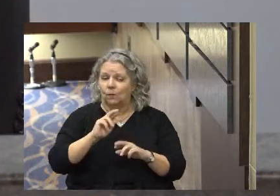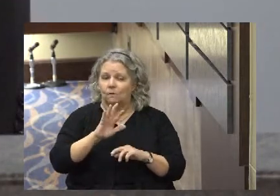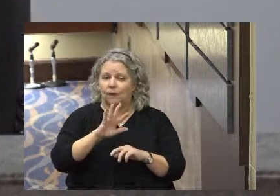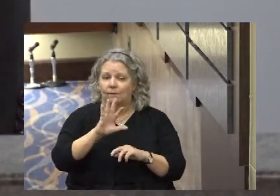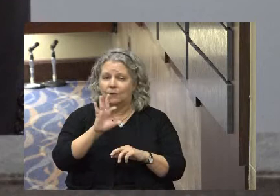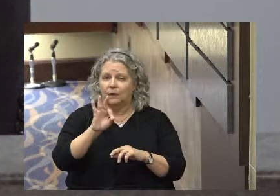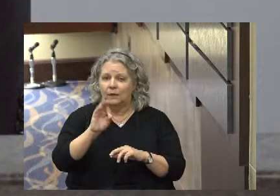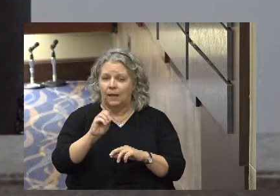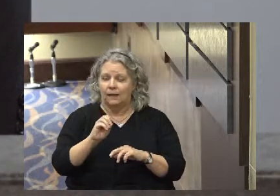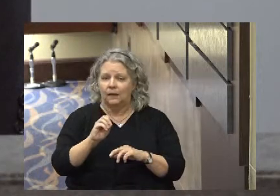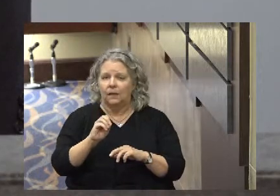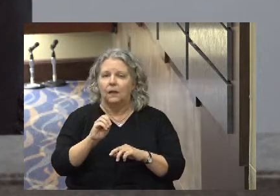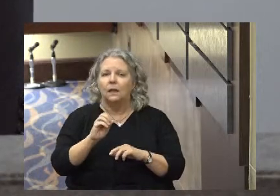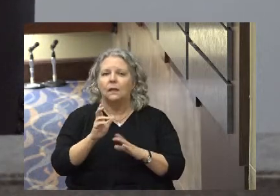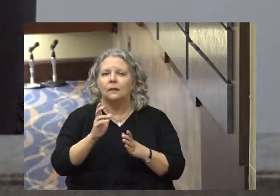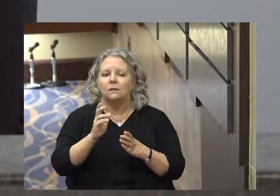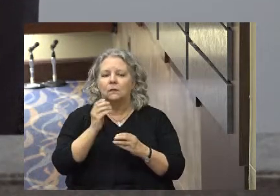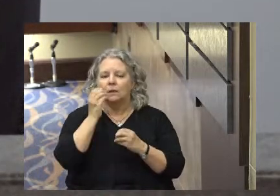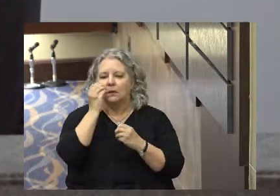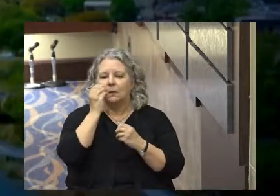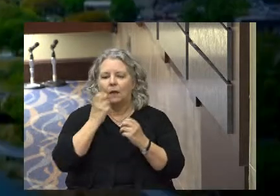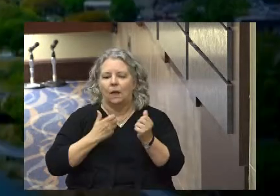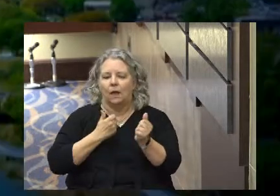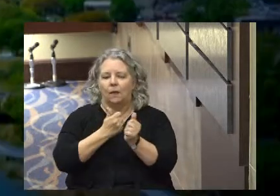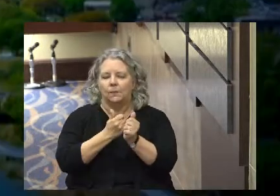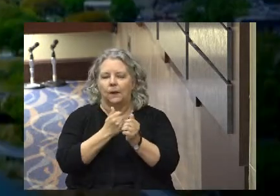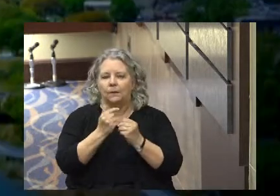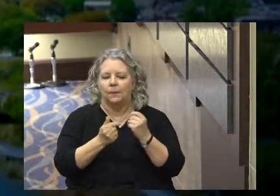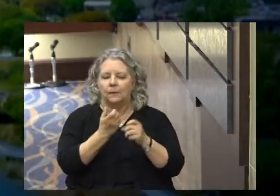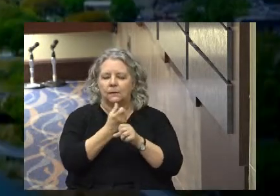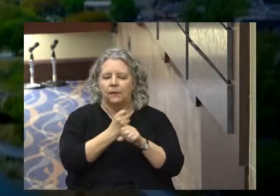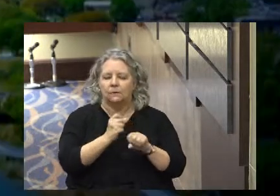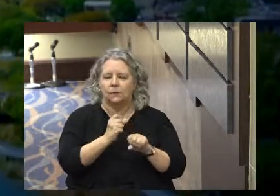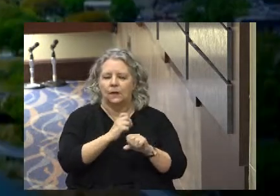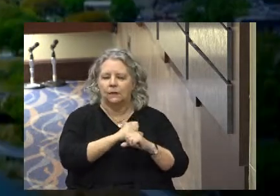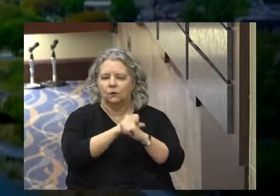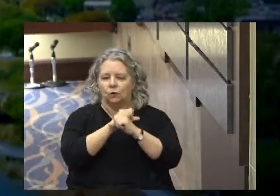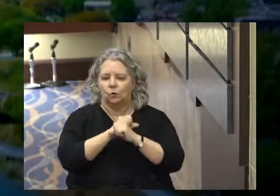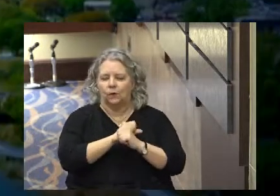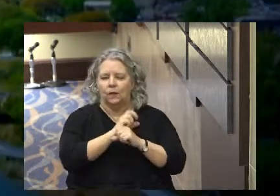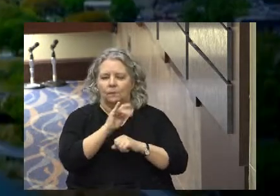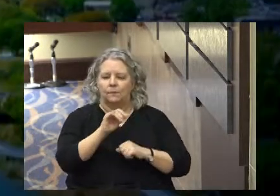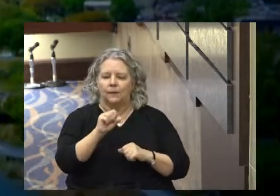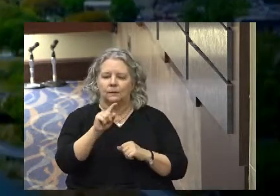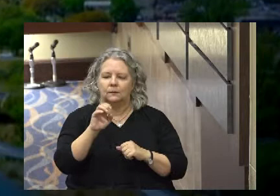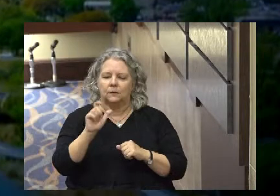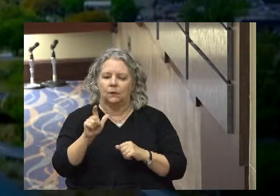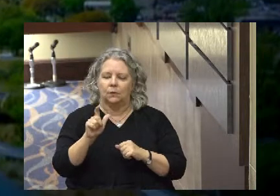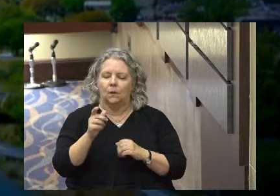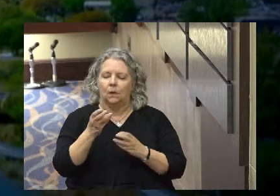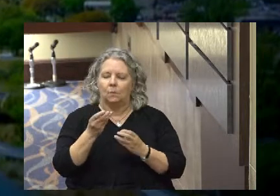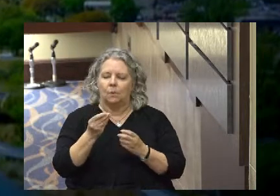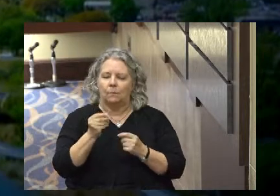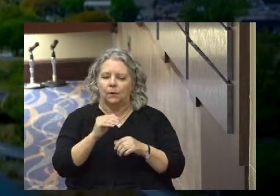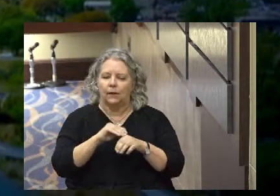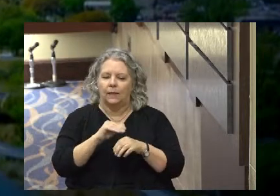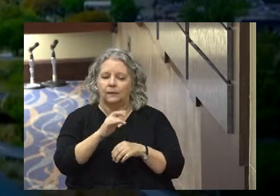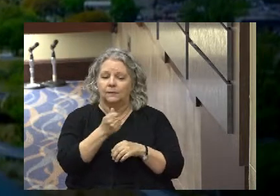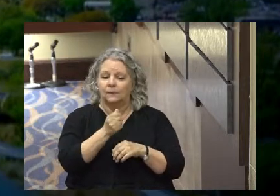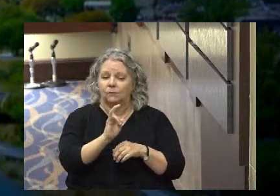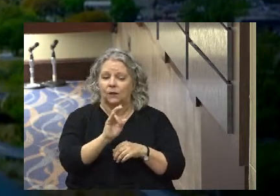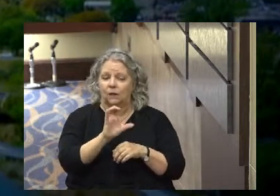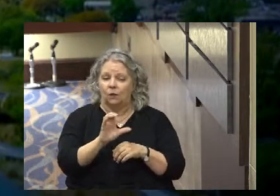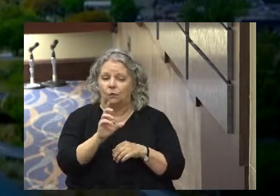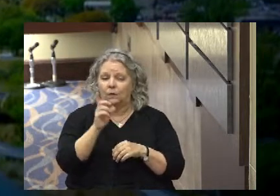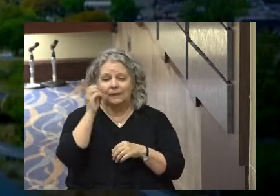It's an update on safety and security measures by Steel Property located at 1700 Dallas Circle. This